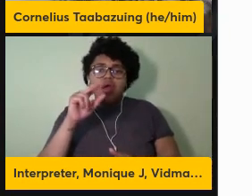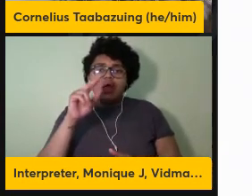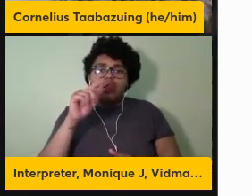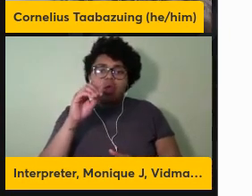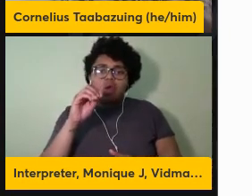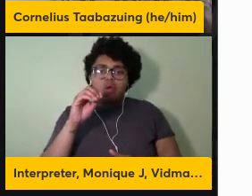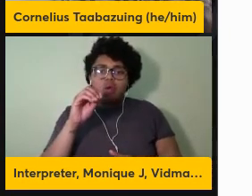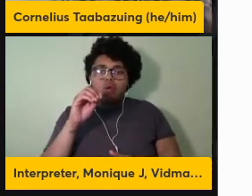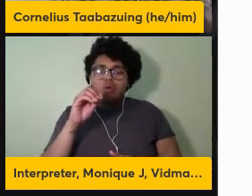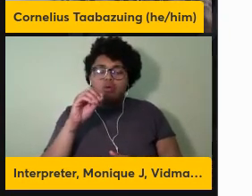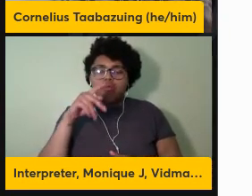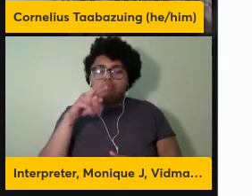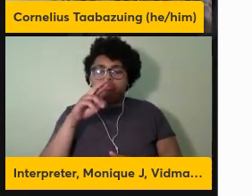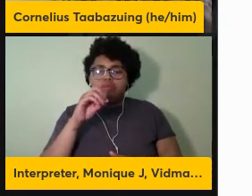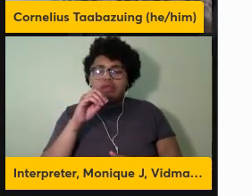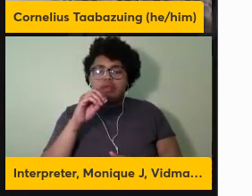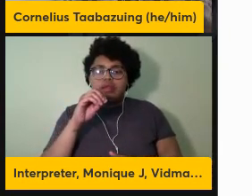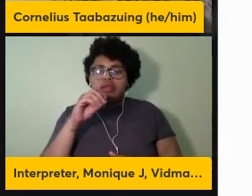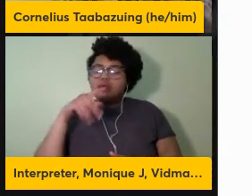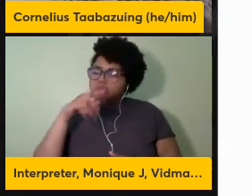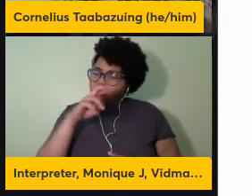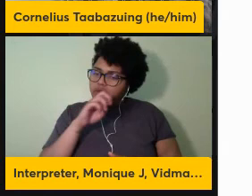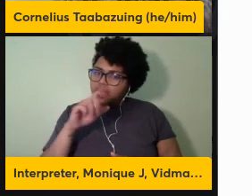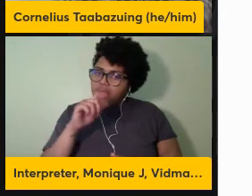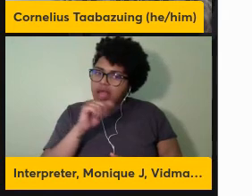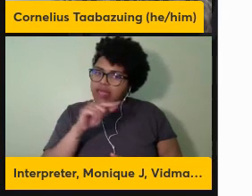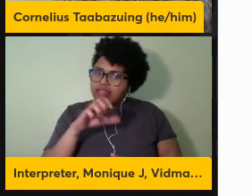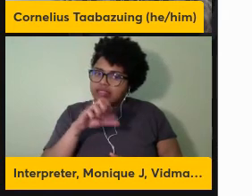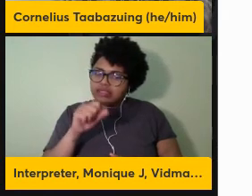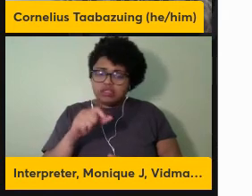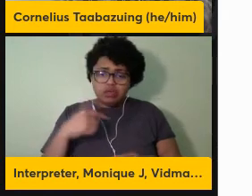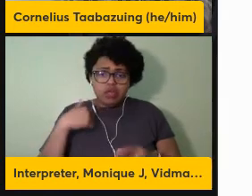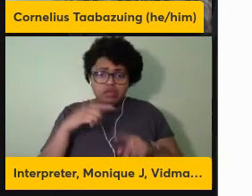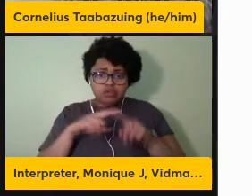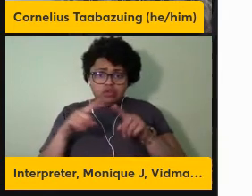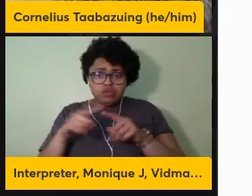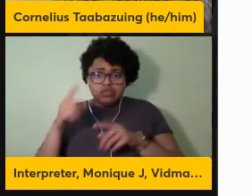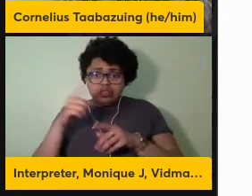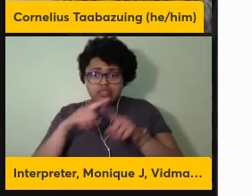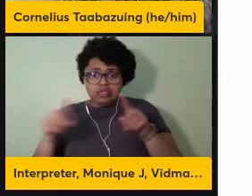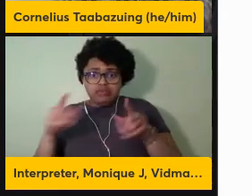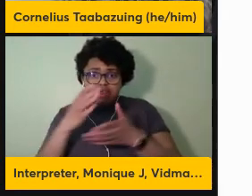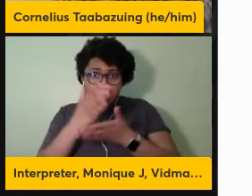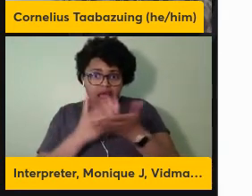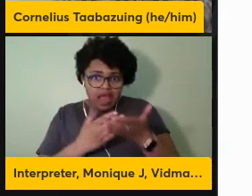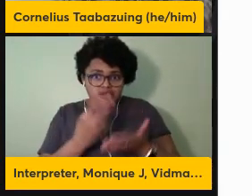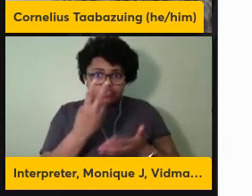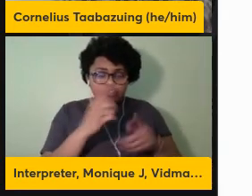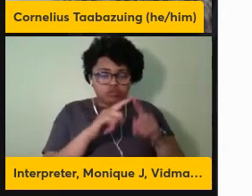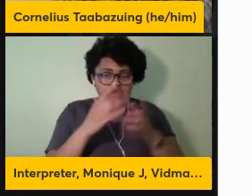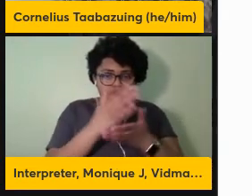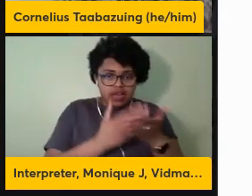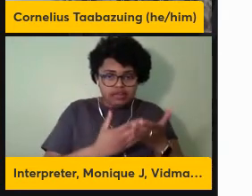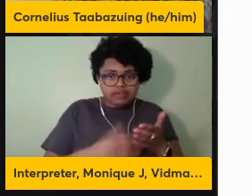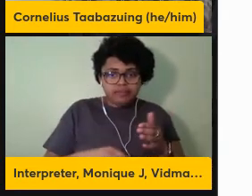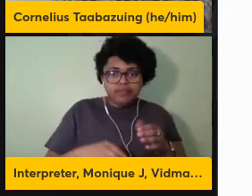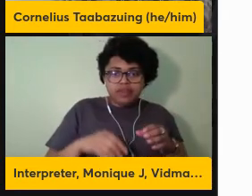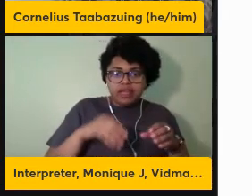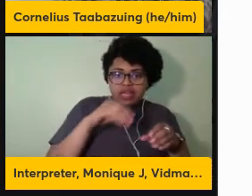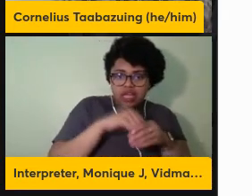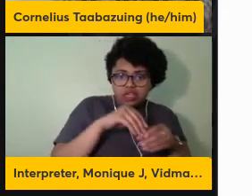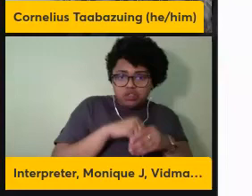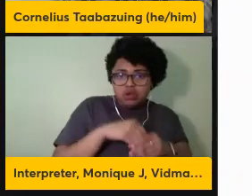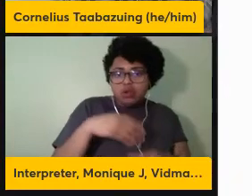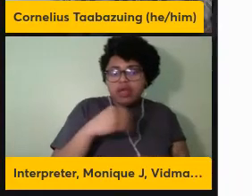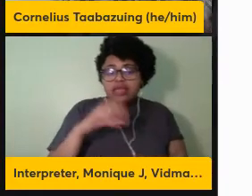post-translational autoproteolysis. And so you essentially generate two different halves of the protein, the N-terminal half and the C-terminal half. And the